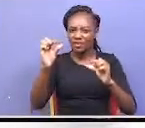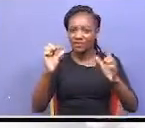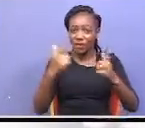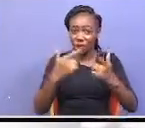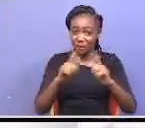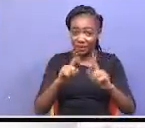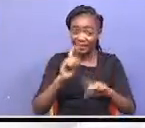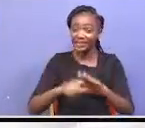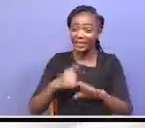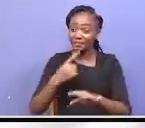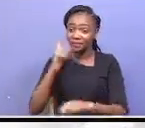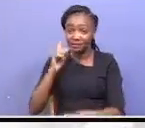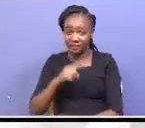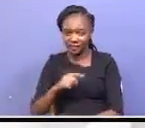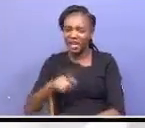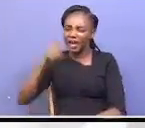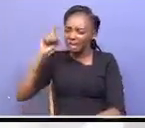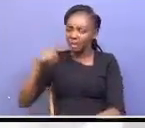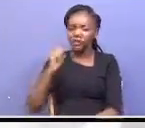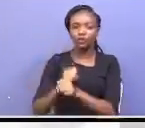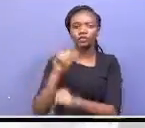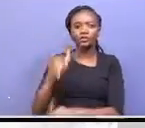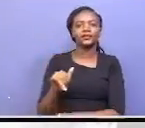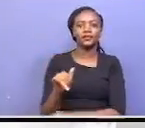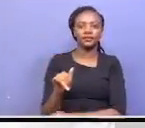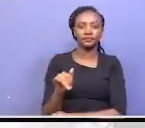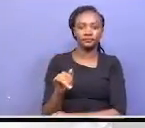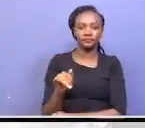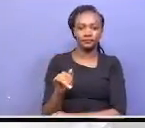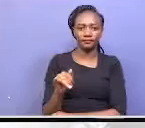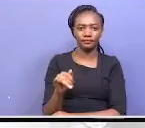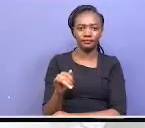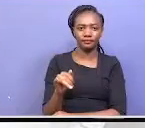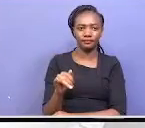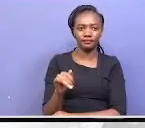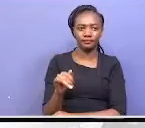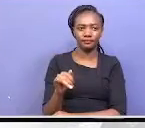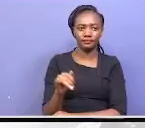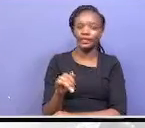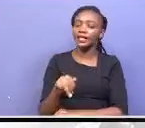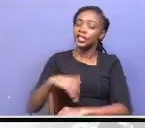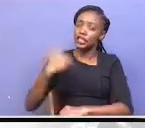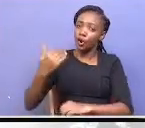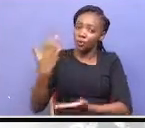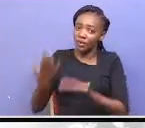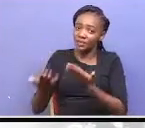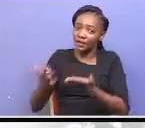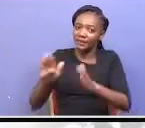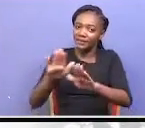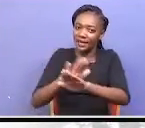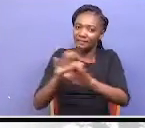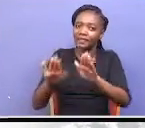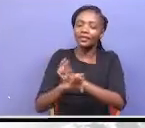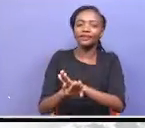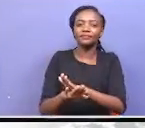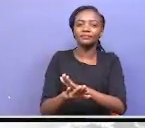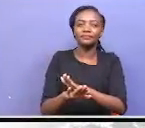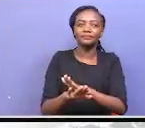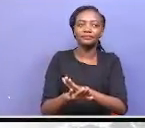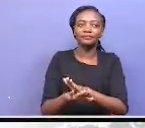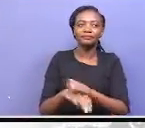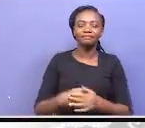he said was well thought out, was well balanced, and it was well guided.